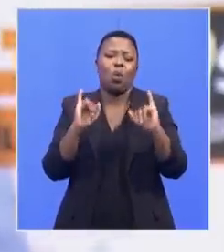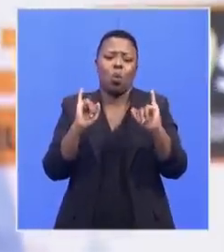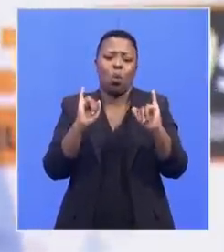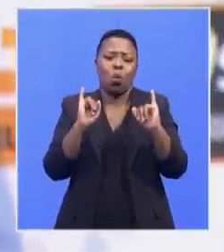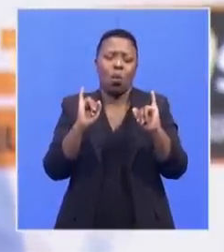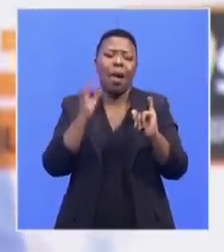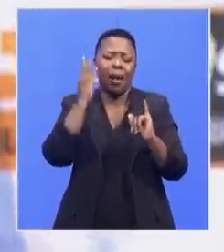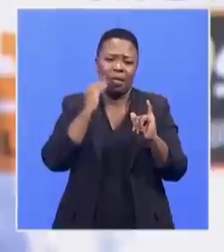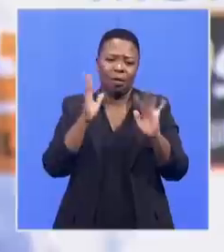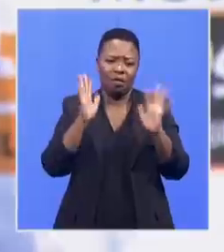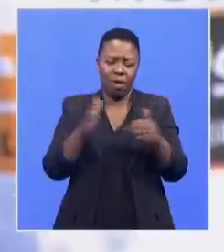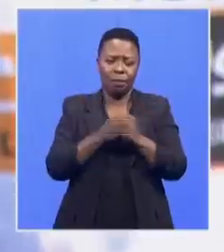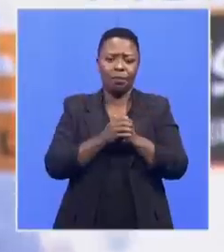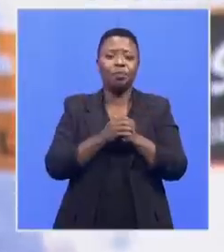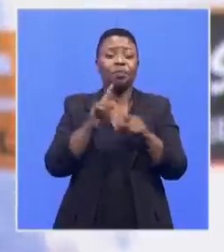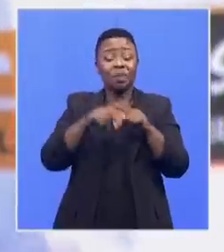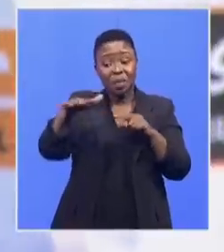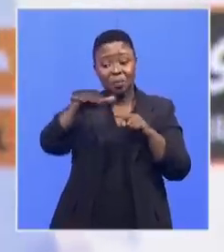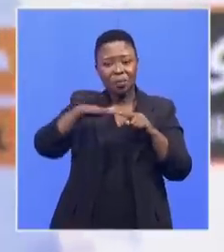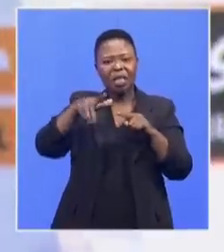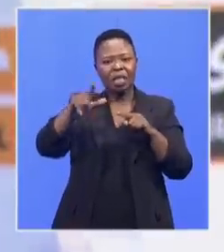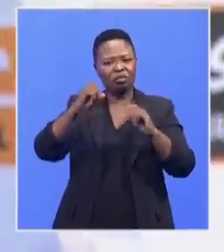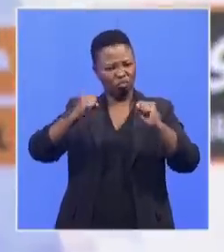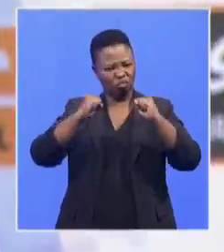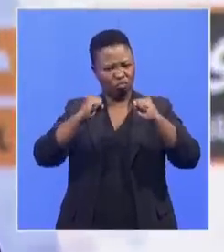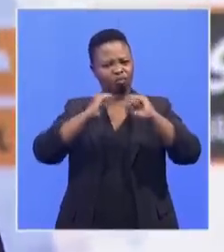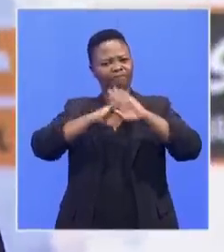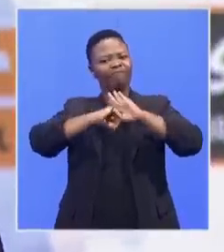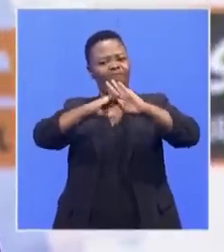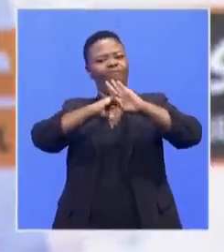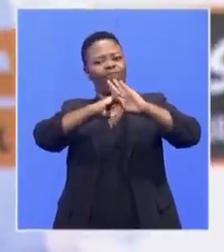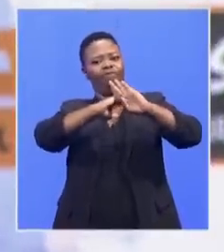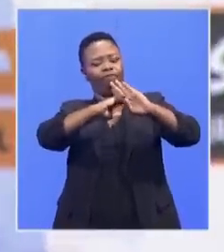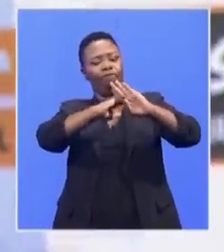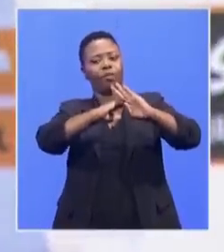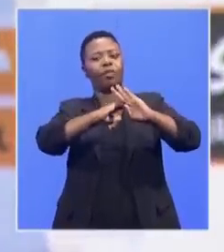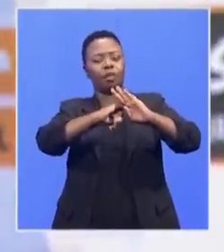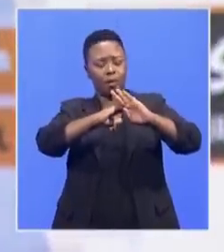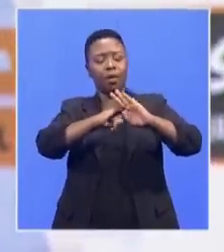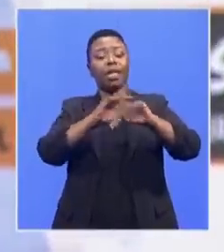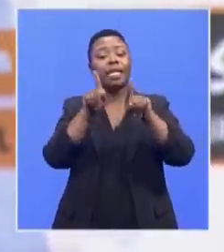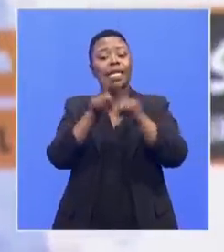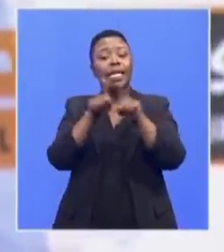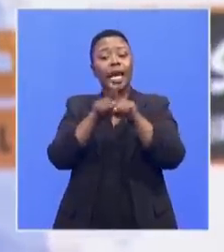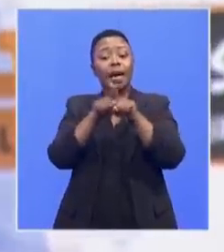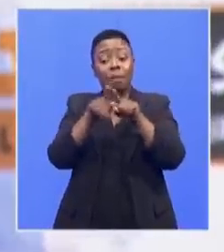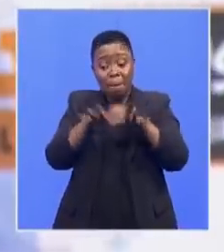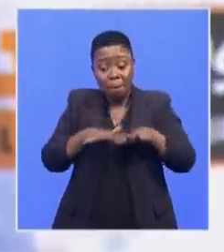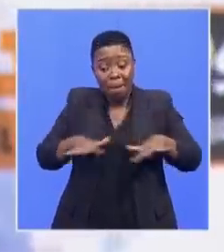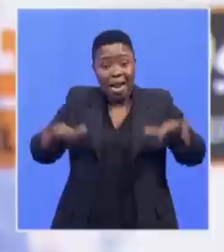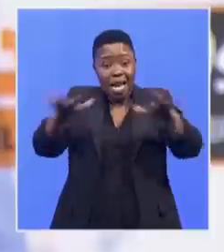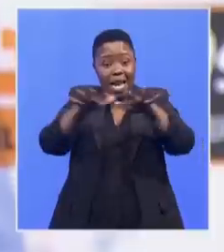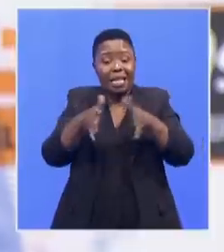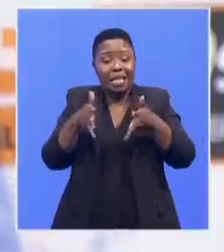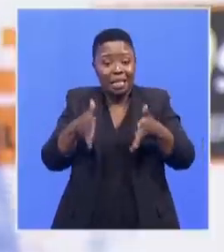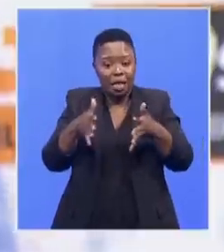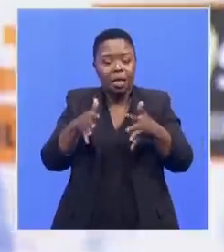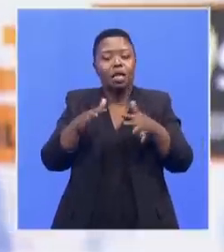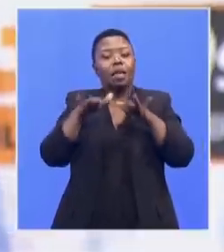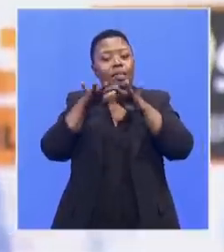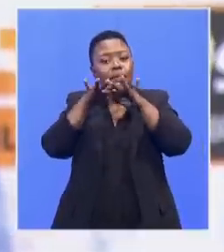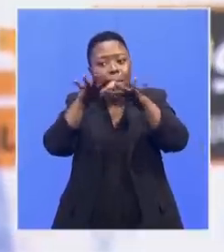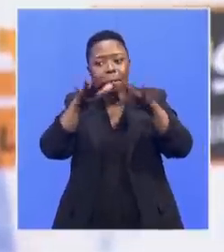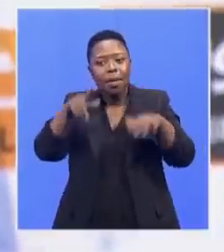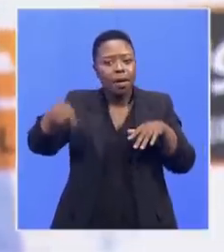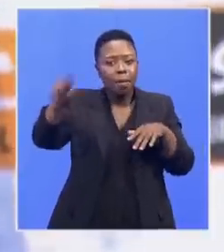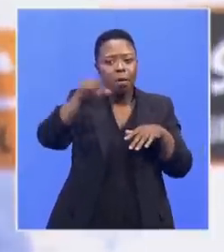of resistance. It's also been a place where the people of Matlosana